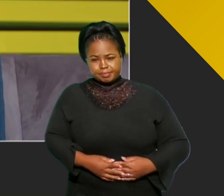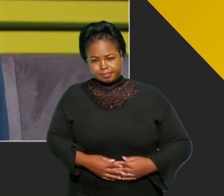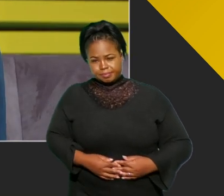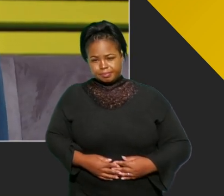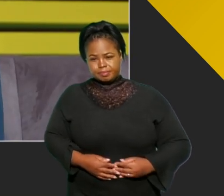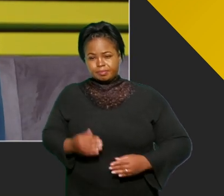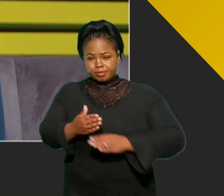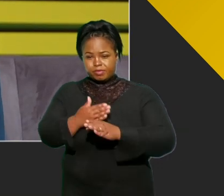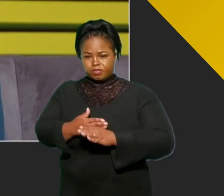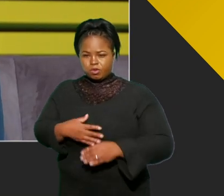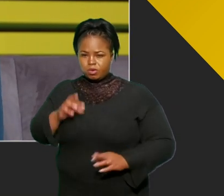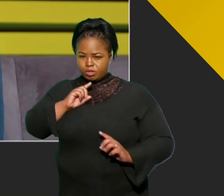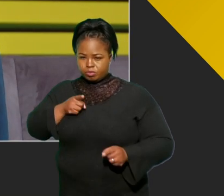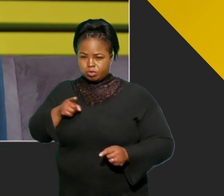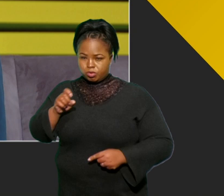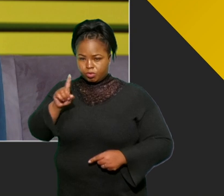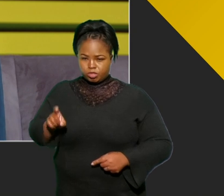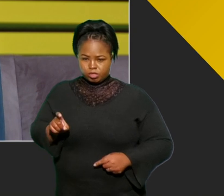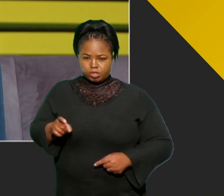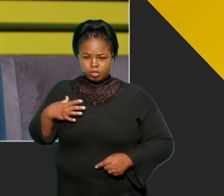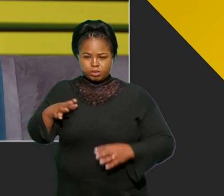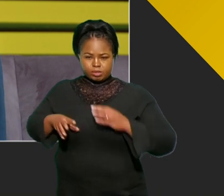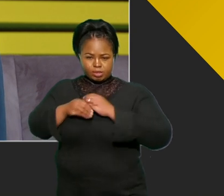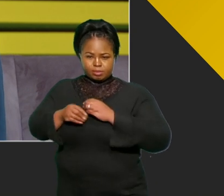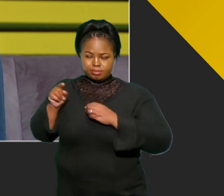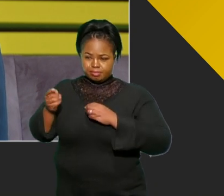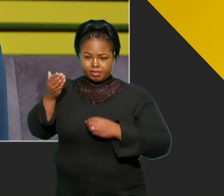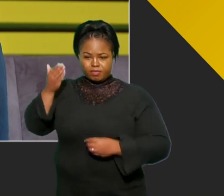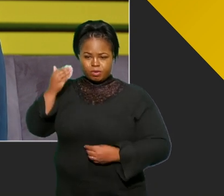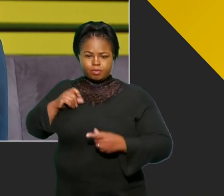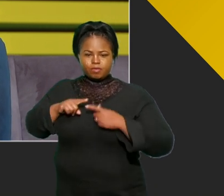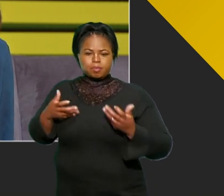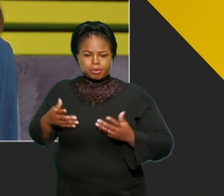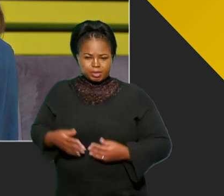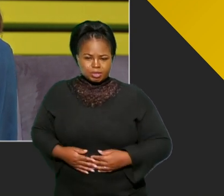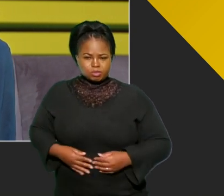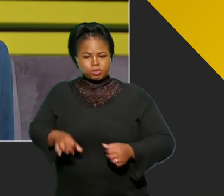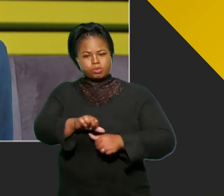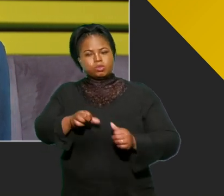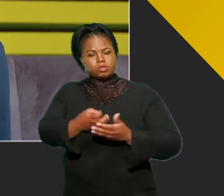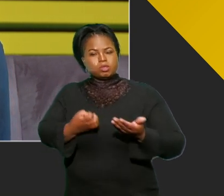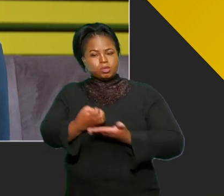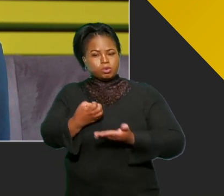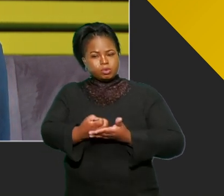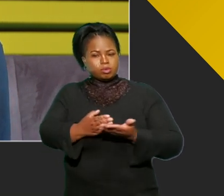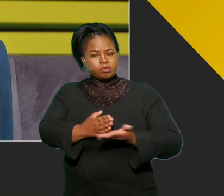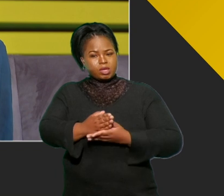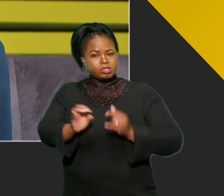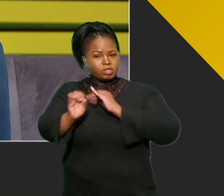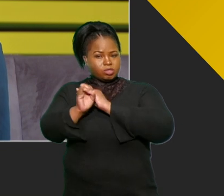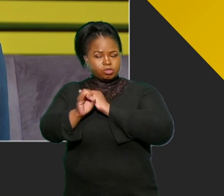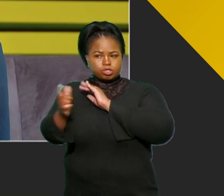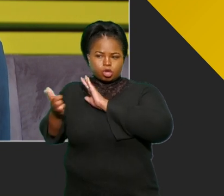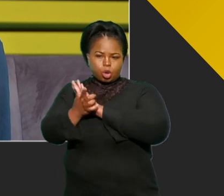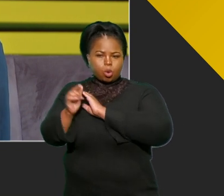before I address your question, I think I'll address this question about where I'm from. Yes. So Socioeconomic Rights Institute, it's a law